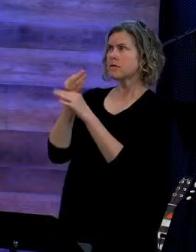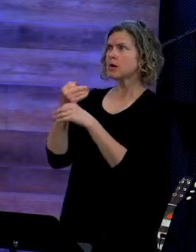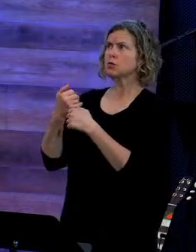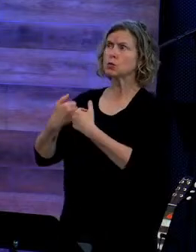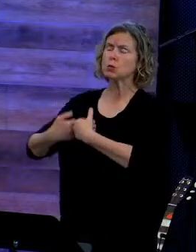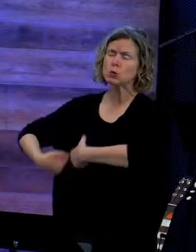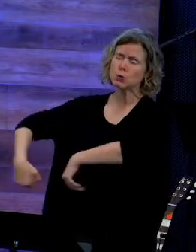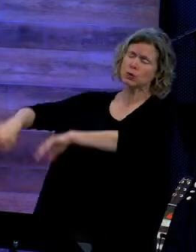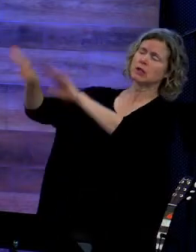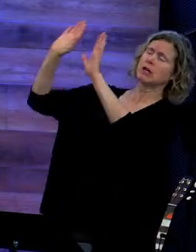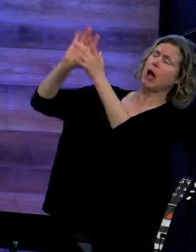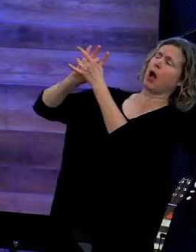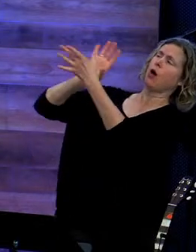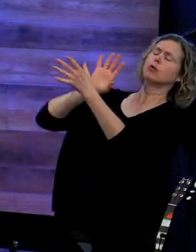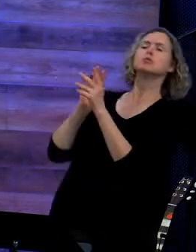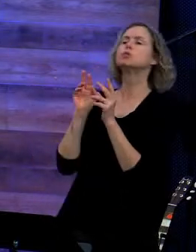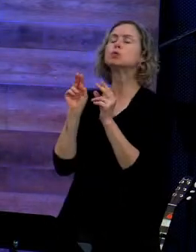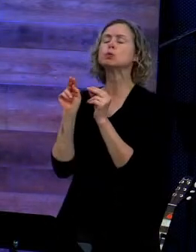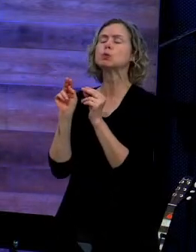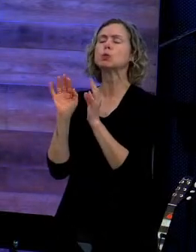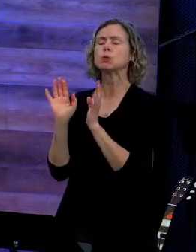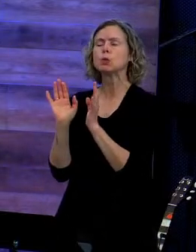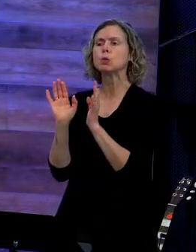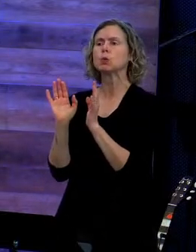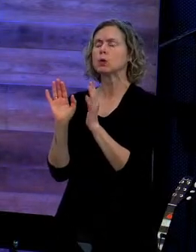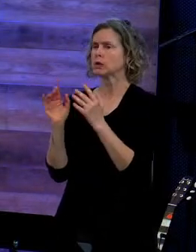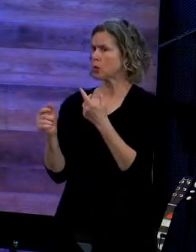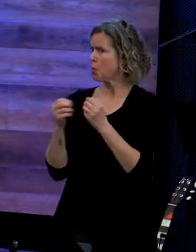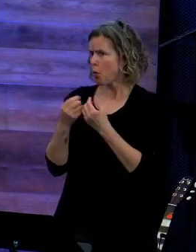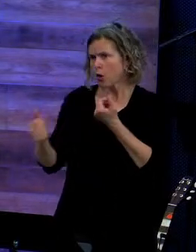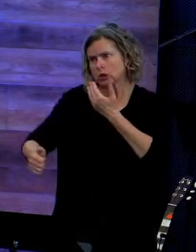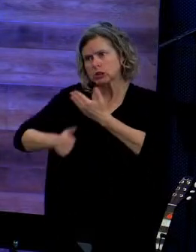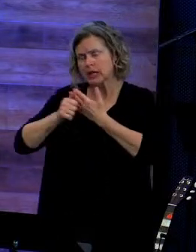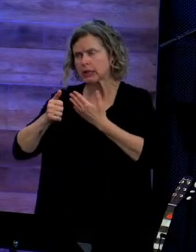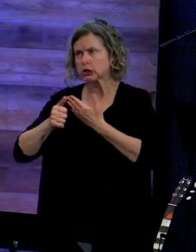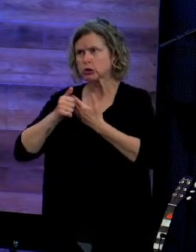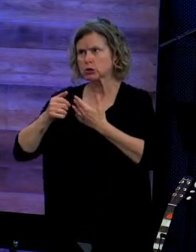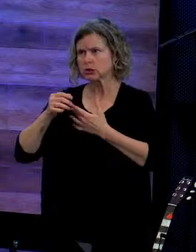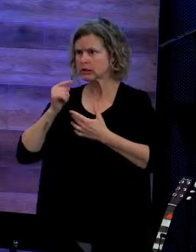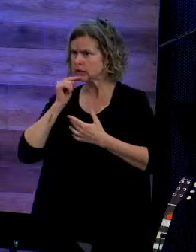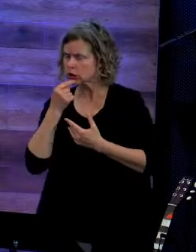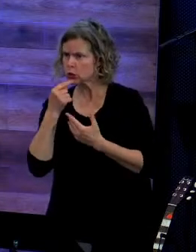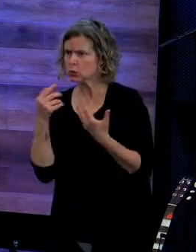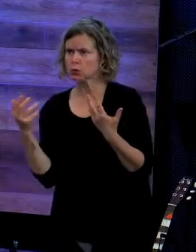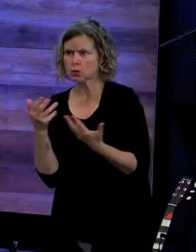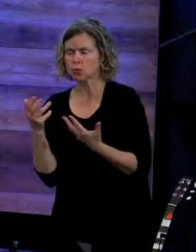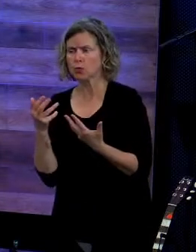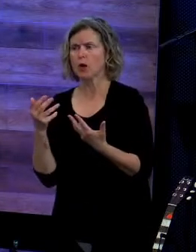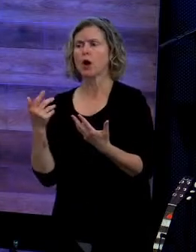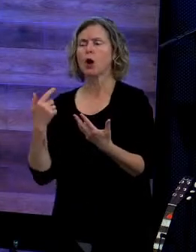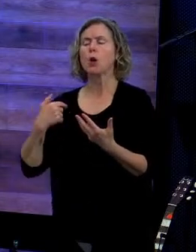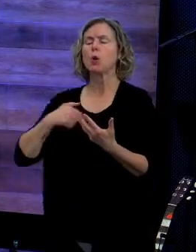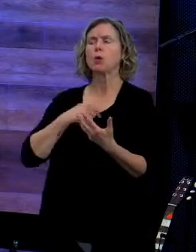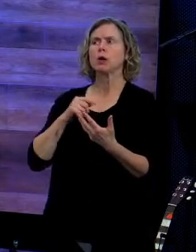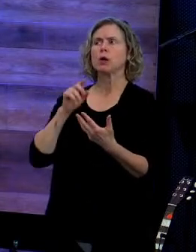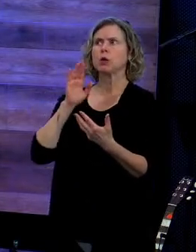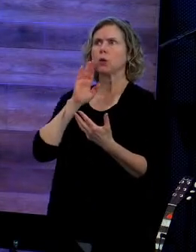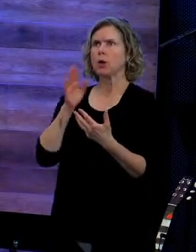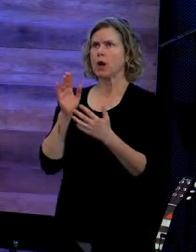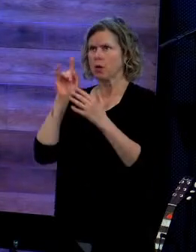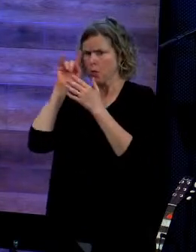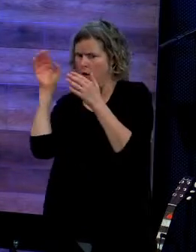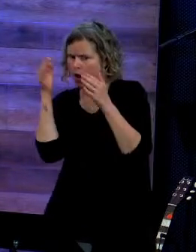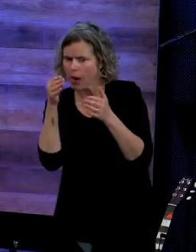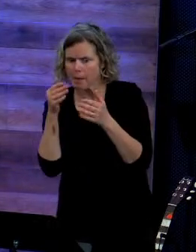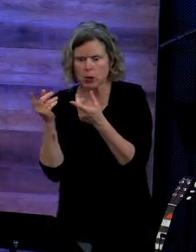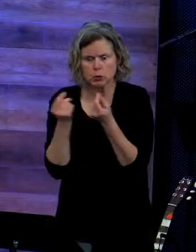rushed and preoccupied that we will settle for a mediocre version of it. We will just skim our